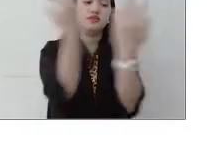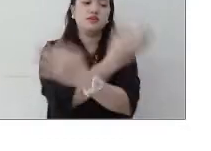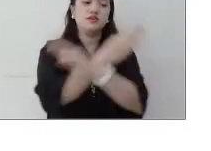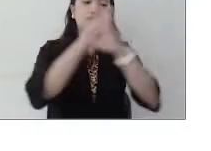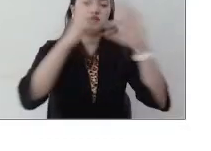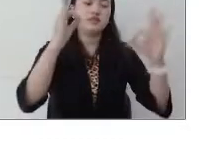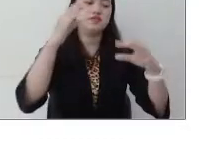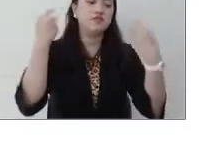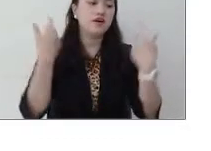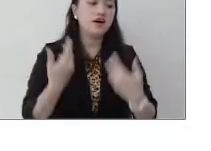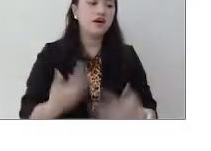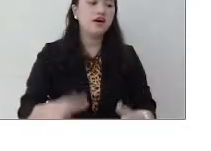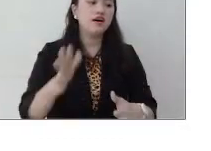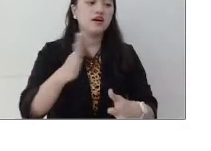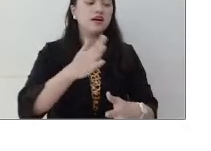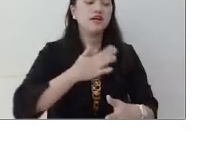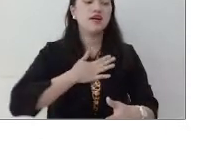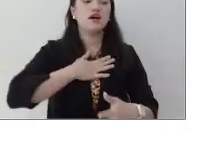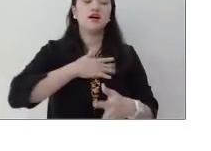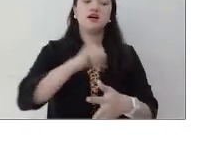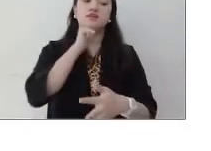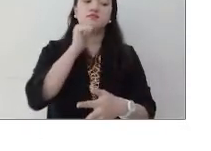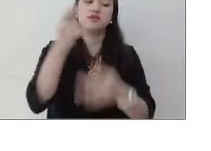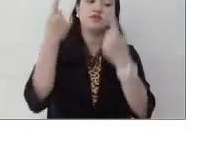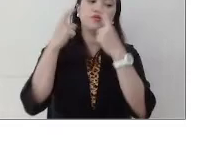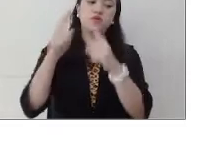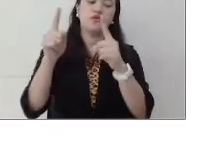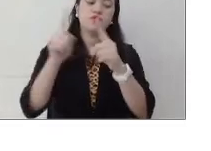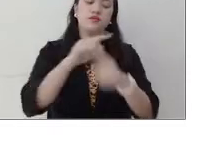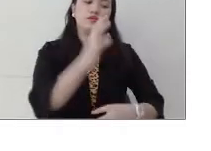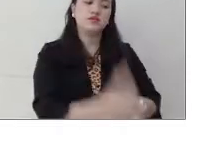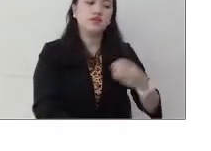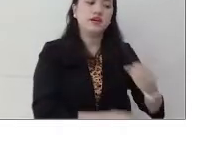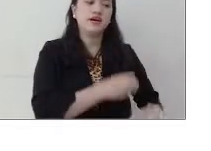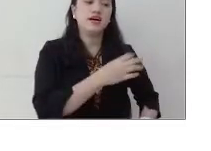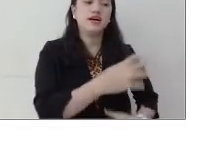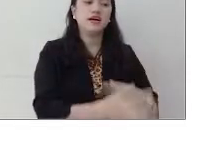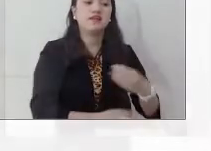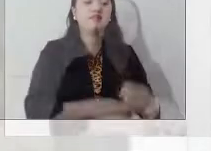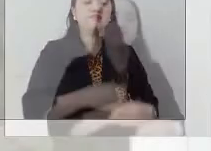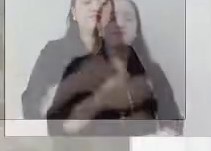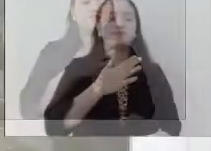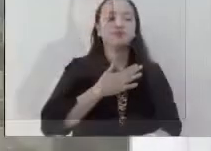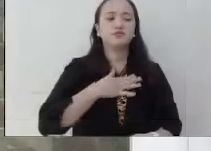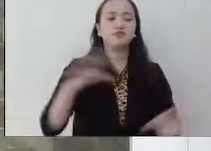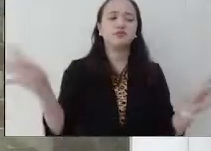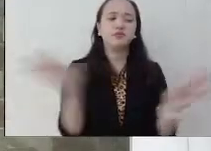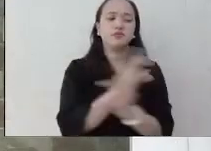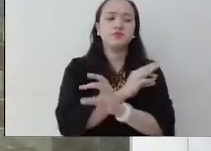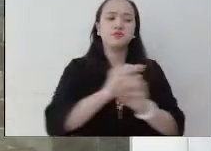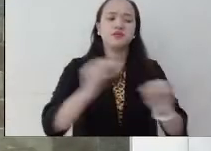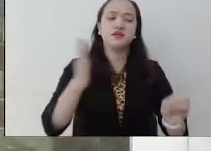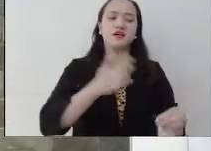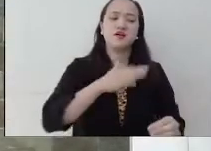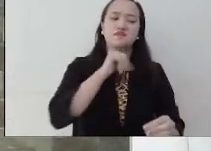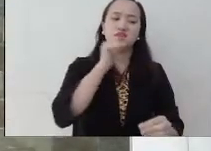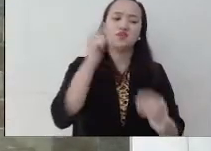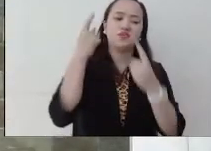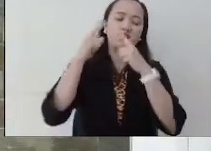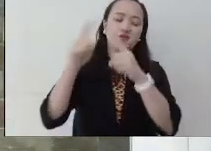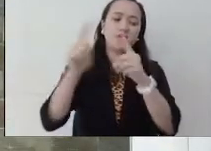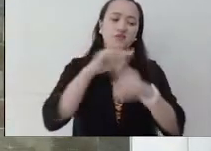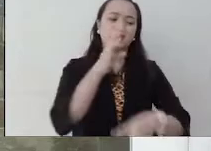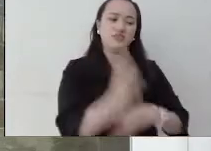free always well. I'm not going to hell. No, I'm